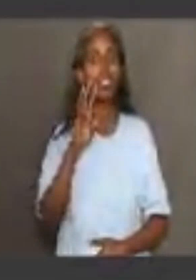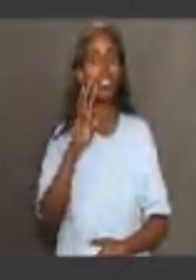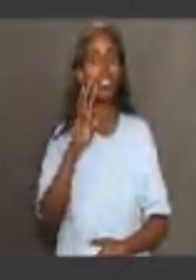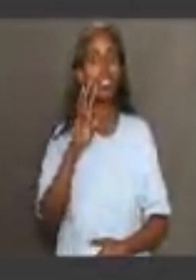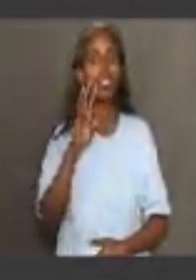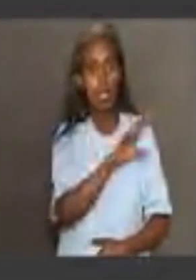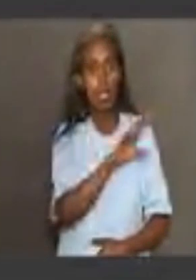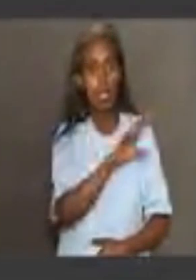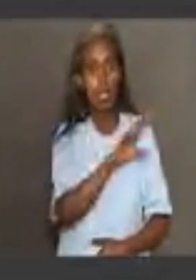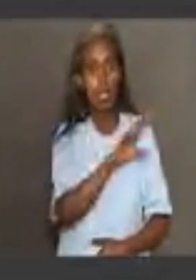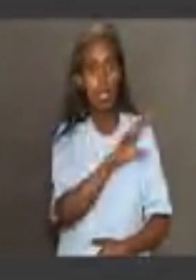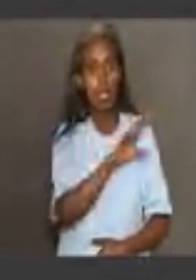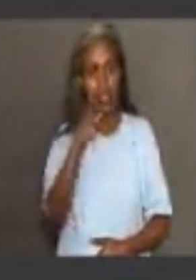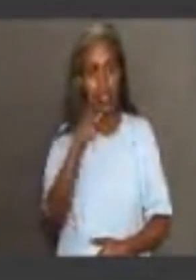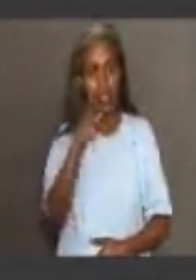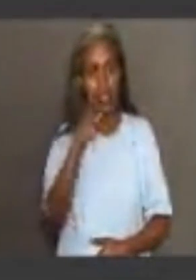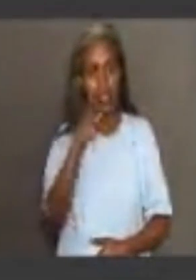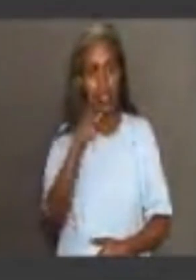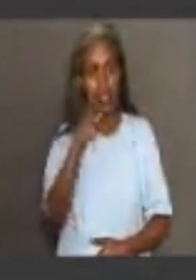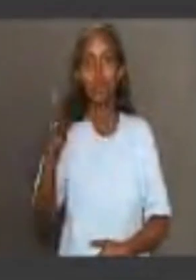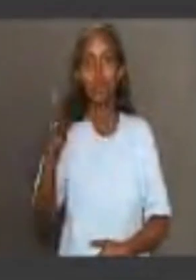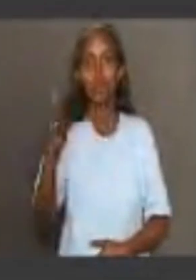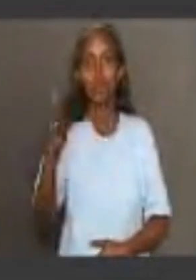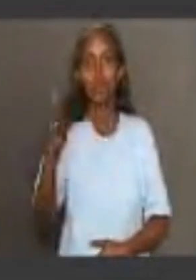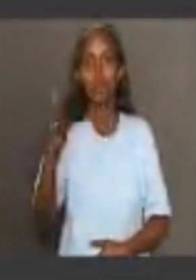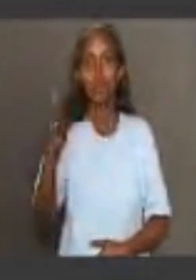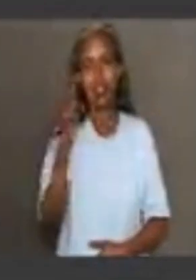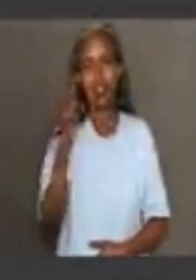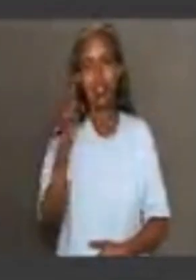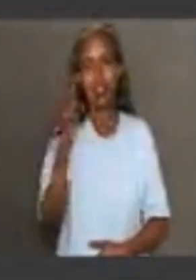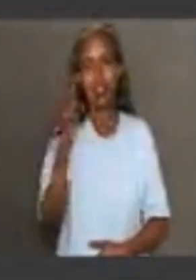the square root of 3 over 2.